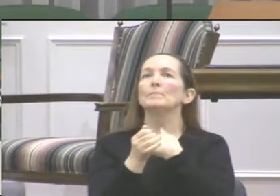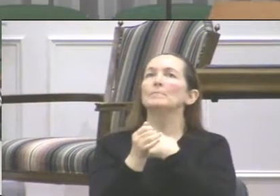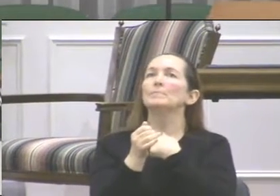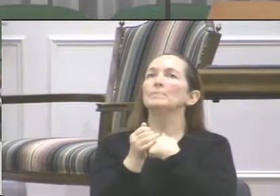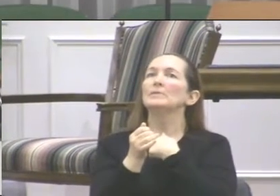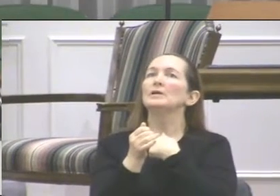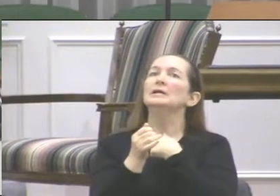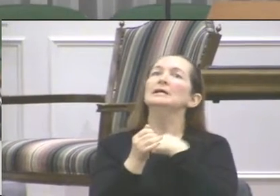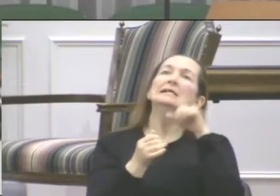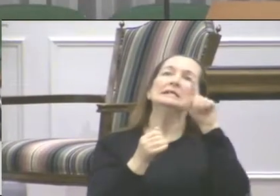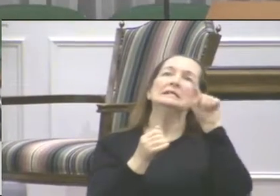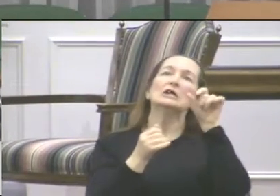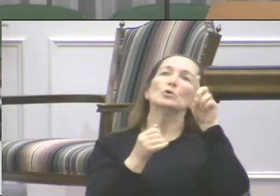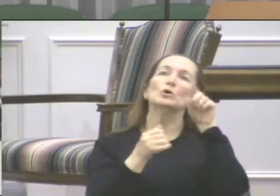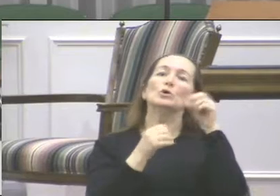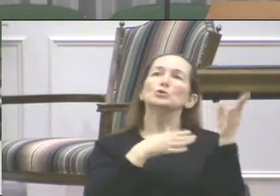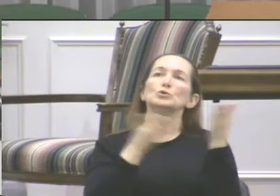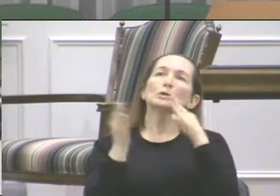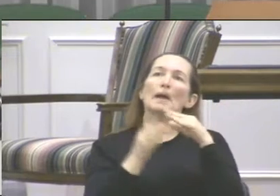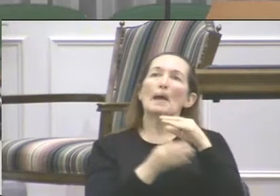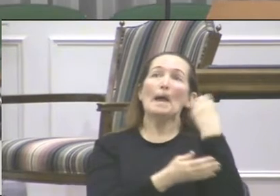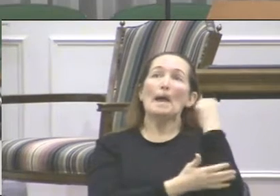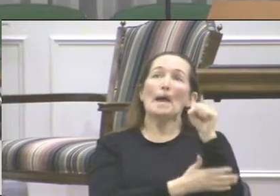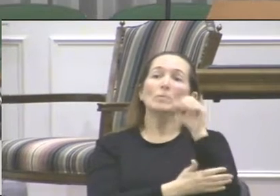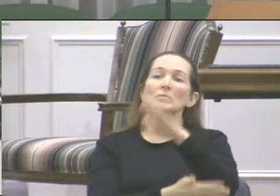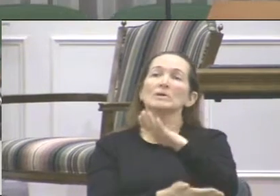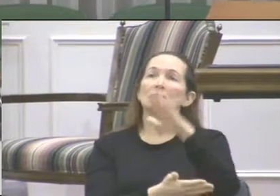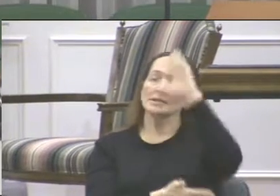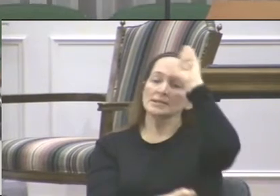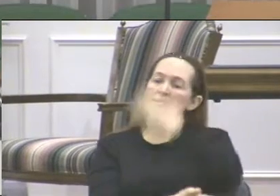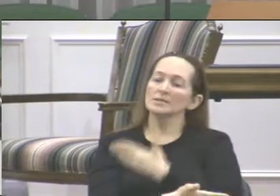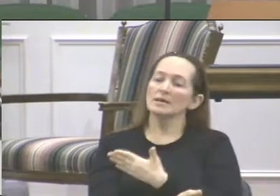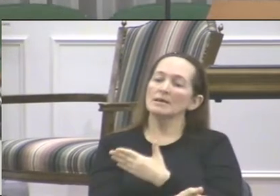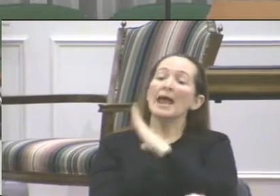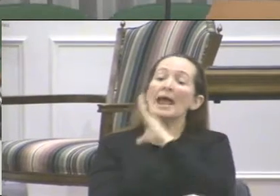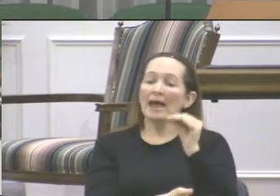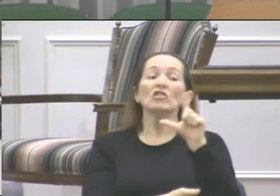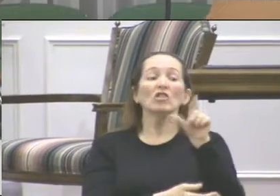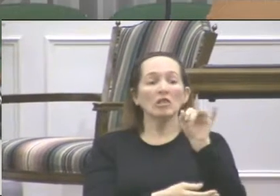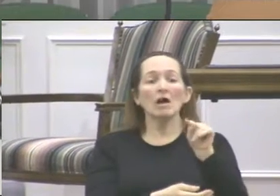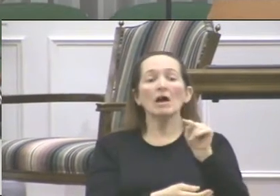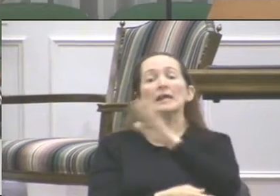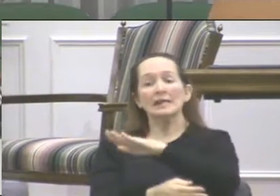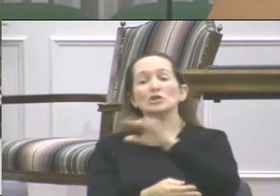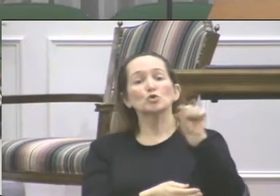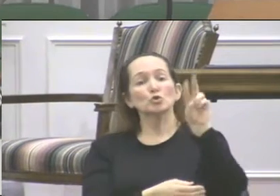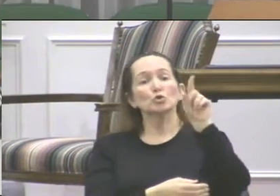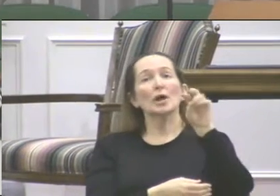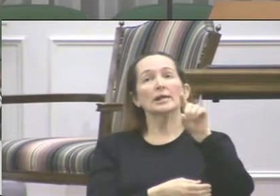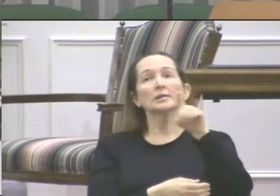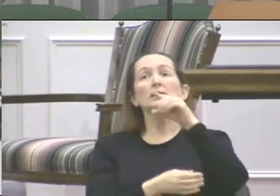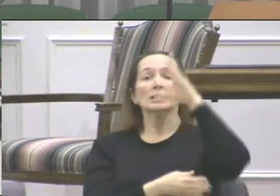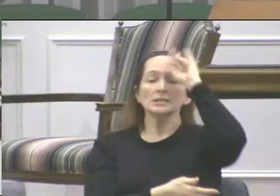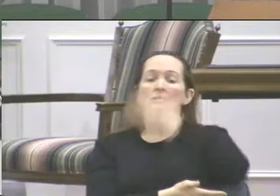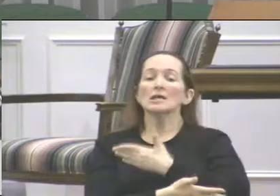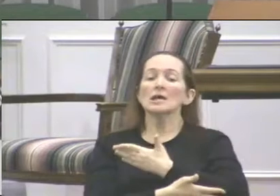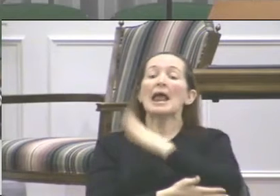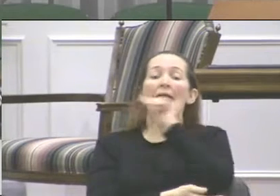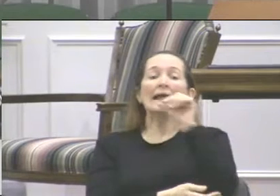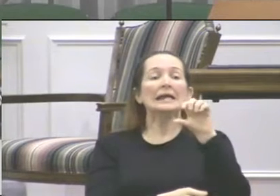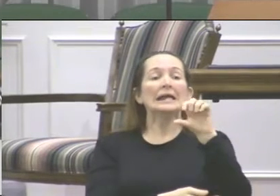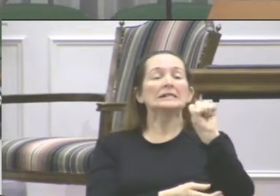Terah took Abram, his son, and Lot, the son of Haran, his grandson, and Sarai,